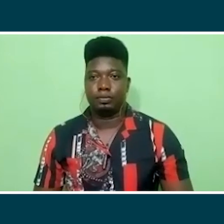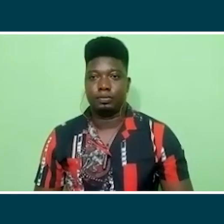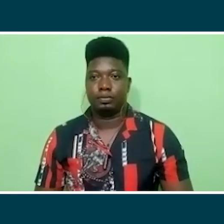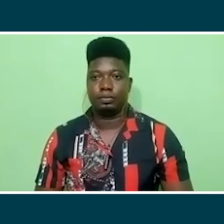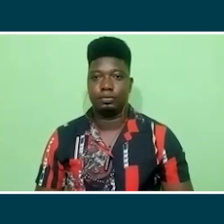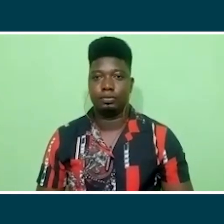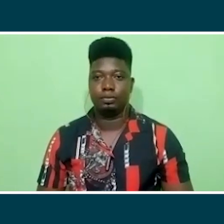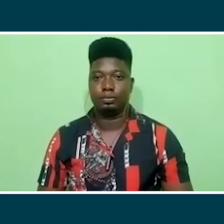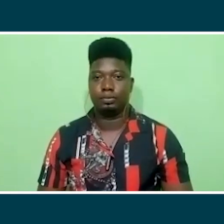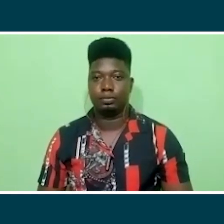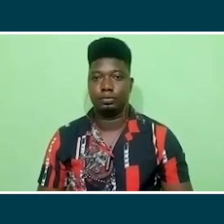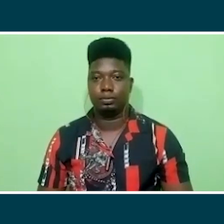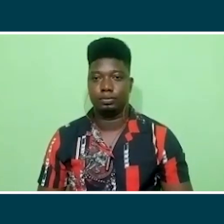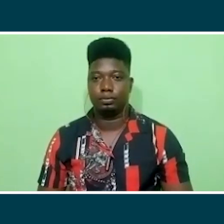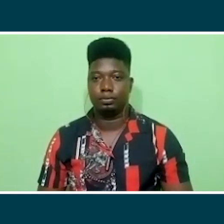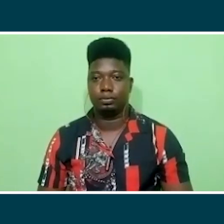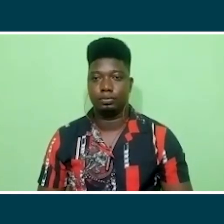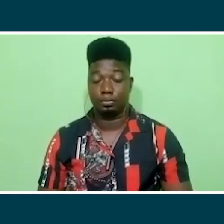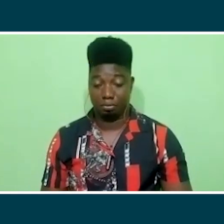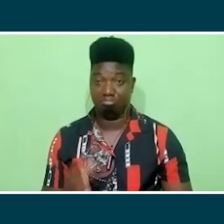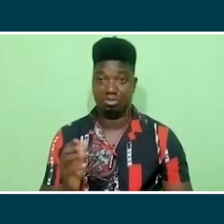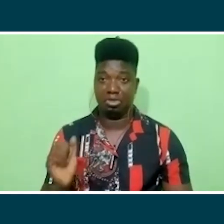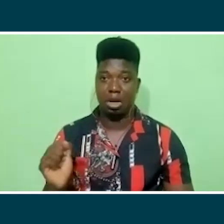Yeah. Yeah.